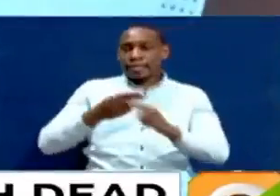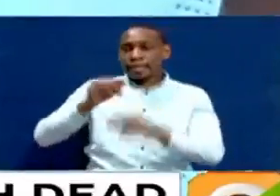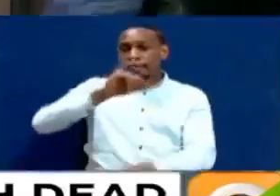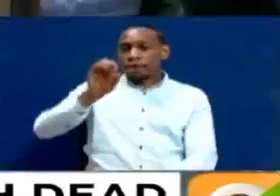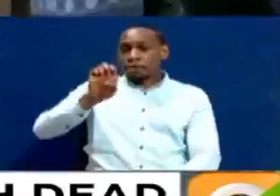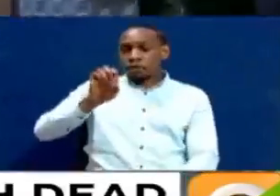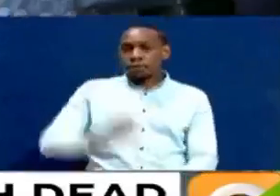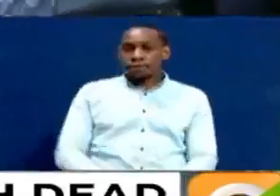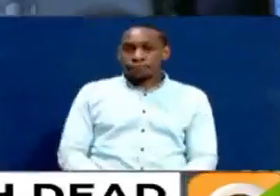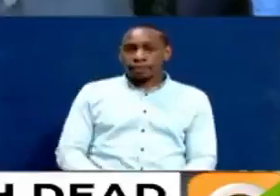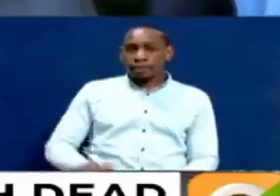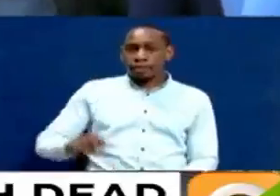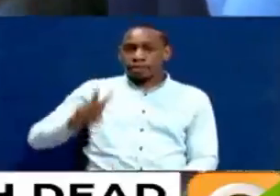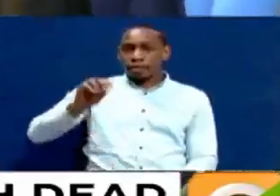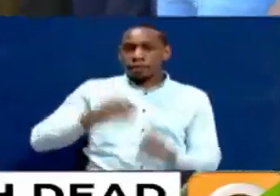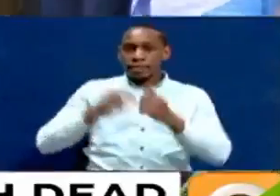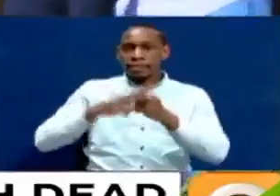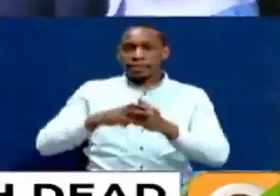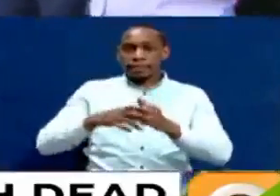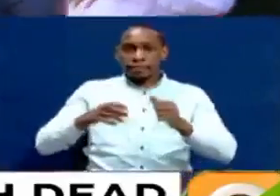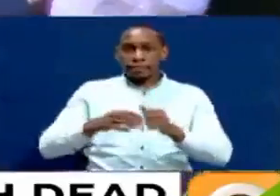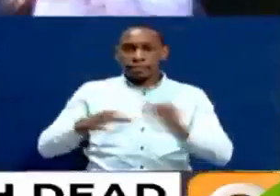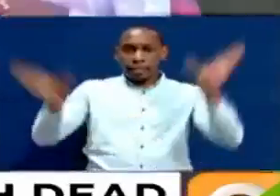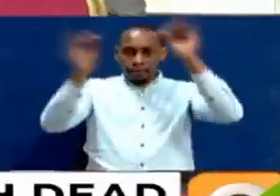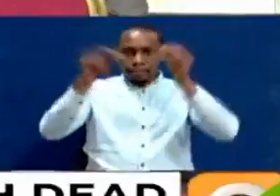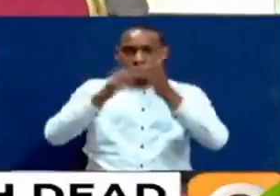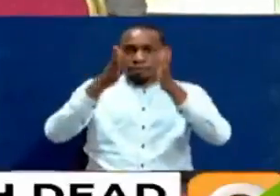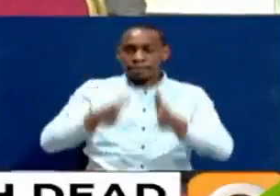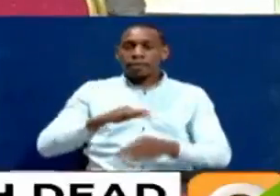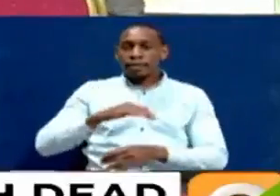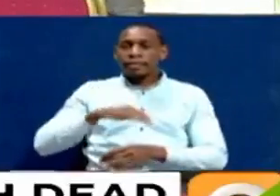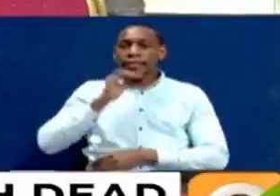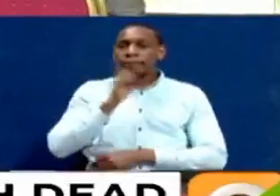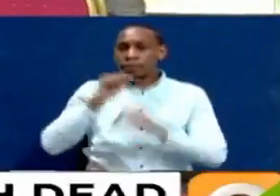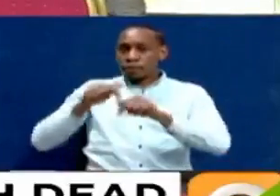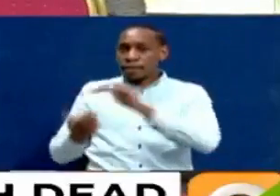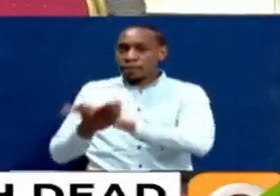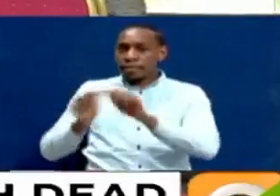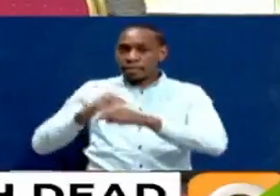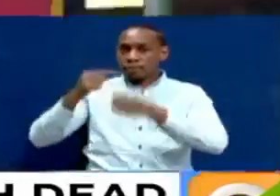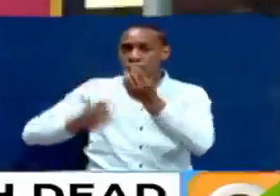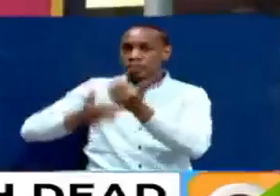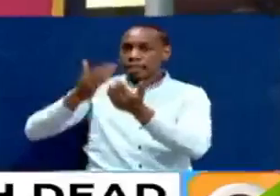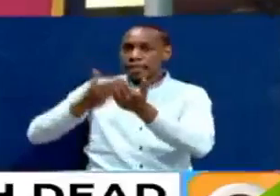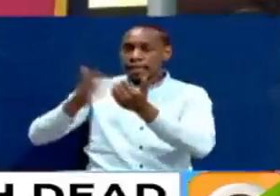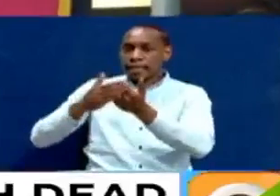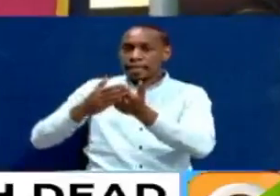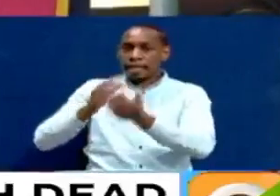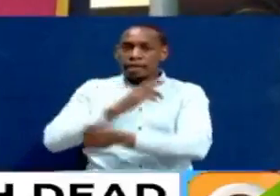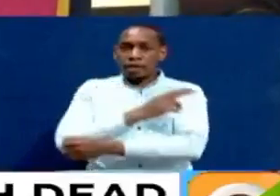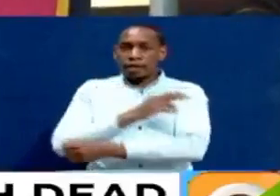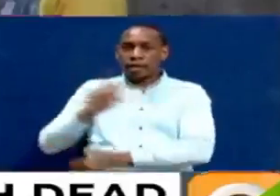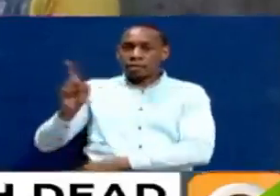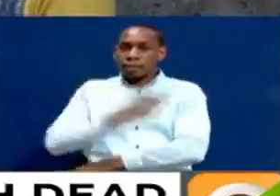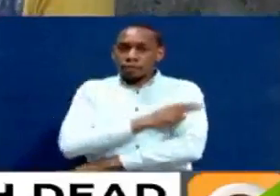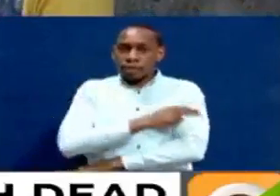Nyaga. The 2017 presidential candidate passed on this morning while receiving treatment at the Nairobi Hospital. Members